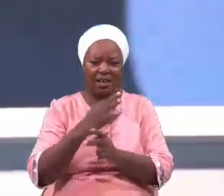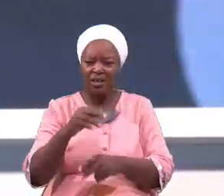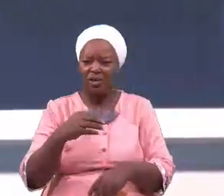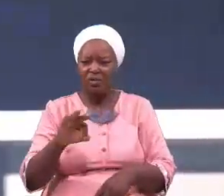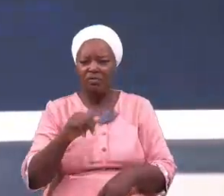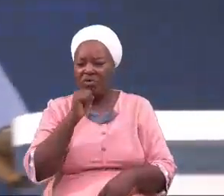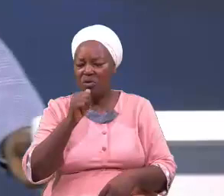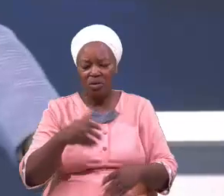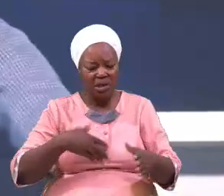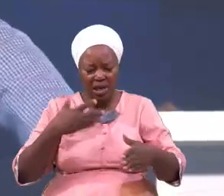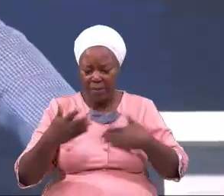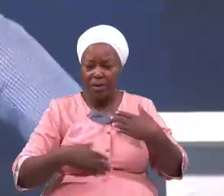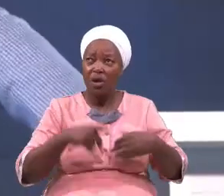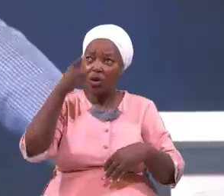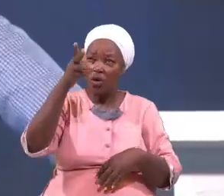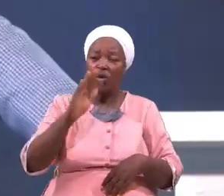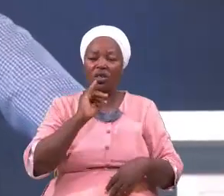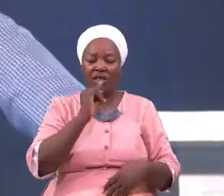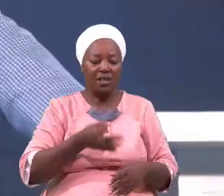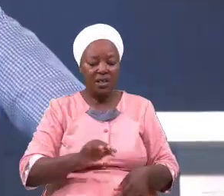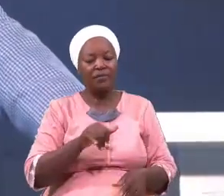happy. God is still faithful.